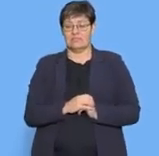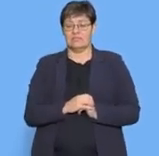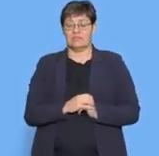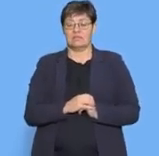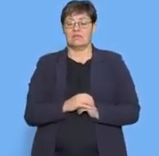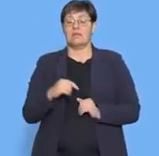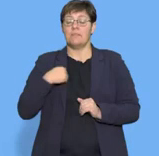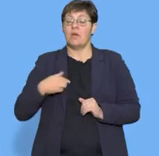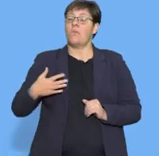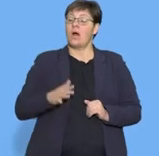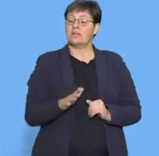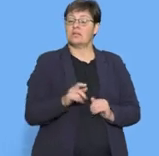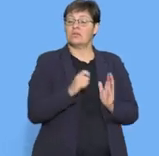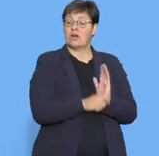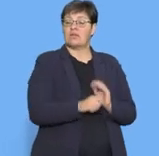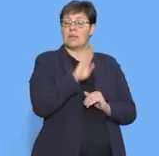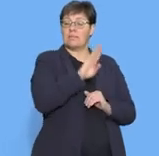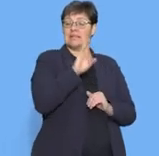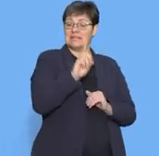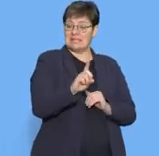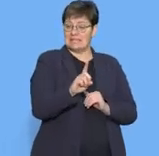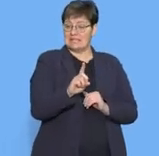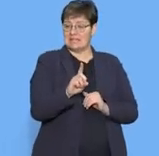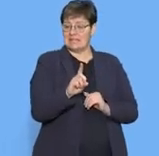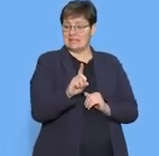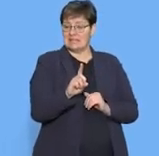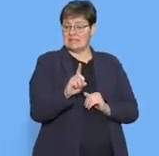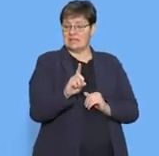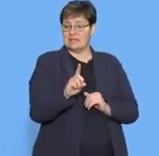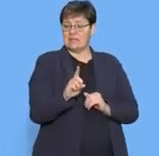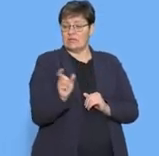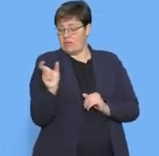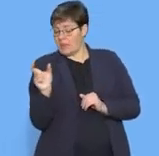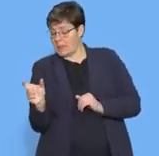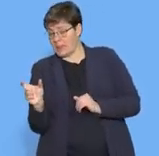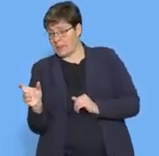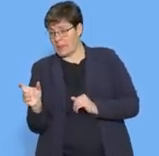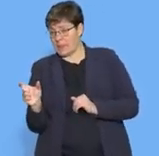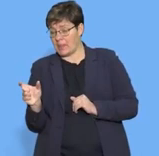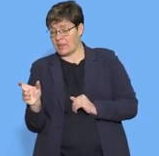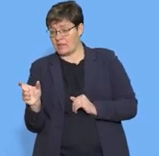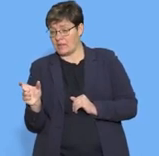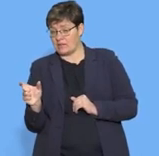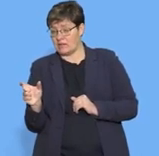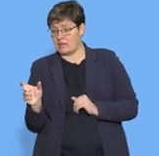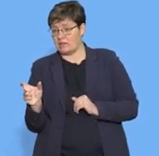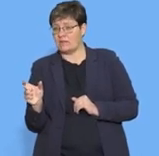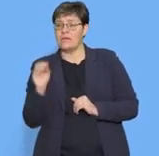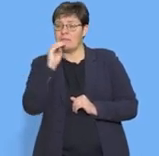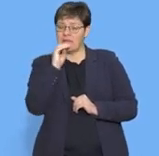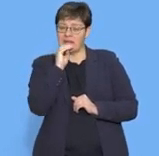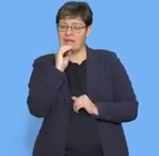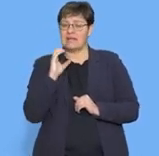here is C, if I wanted to write BD in terms of C, this little piece from here to here